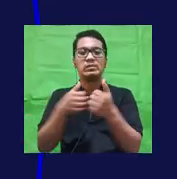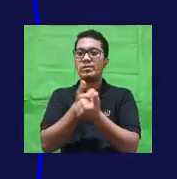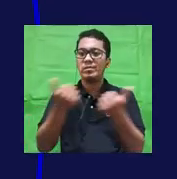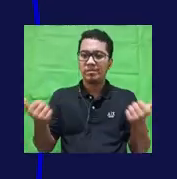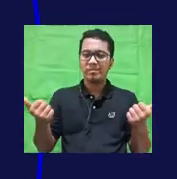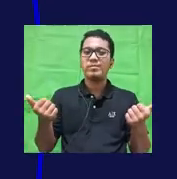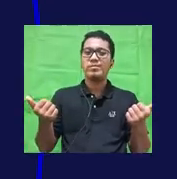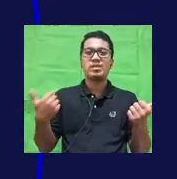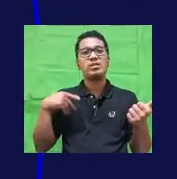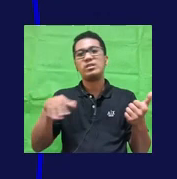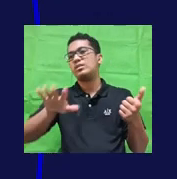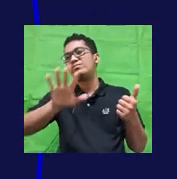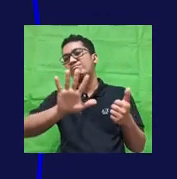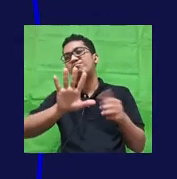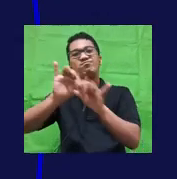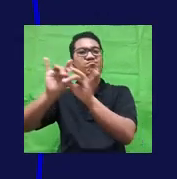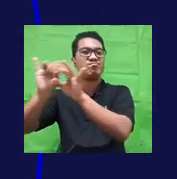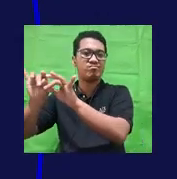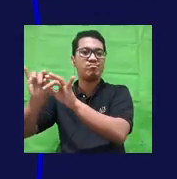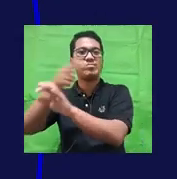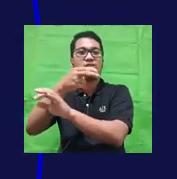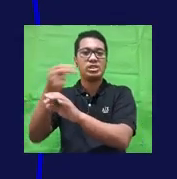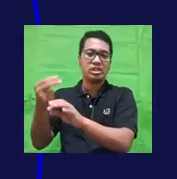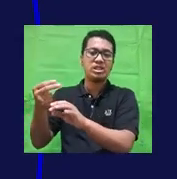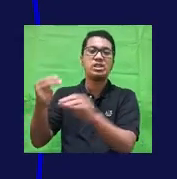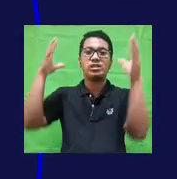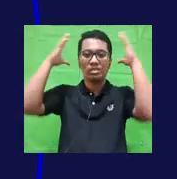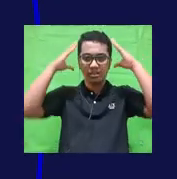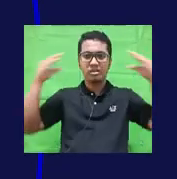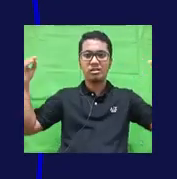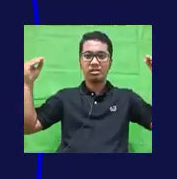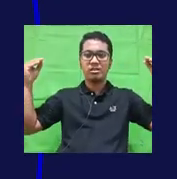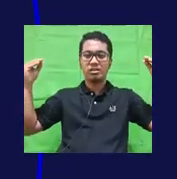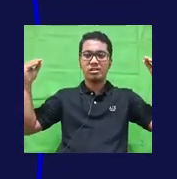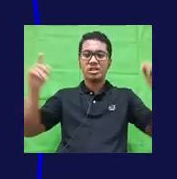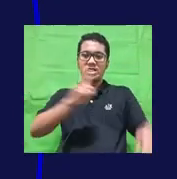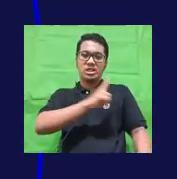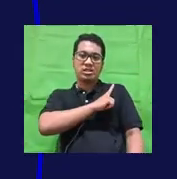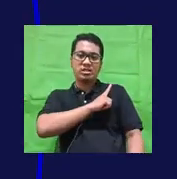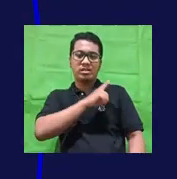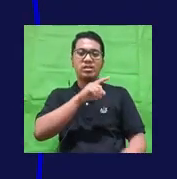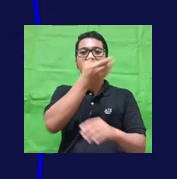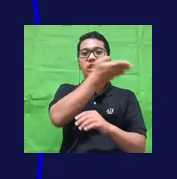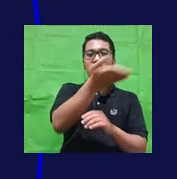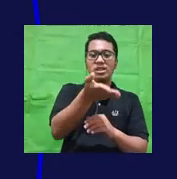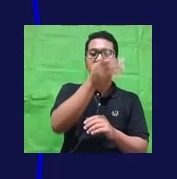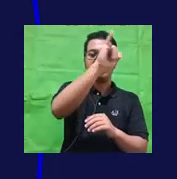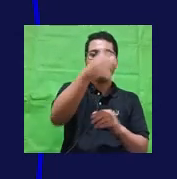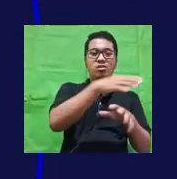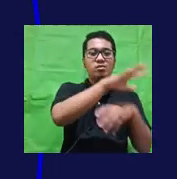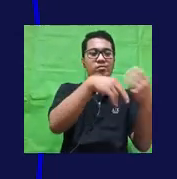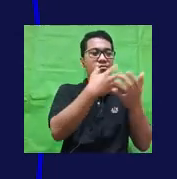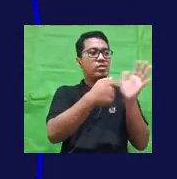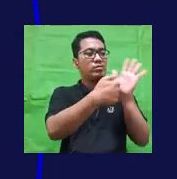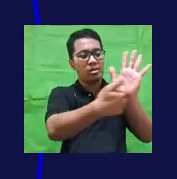post Netherlands independence, seeing the complexity and the very specific complexity of my